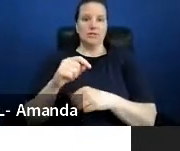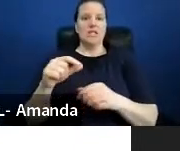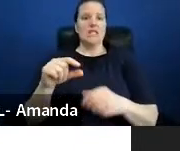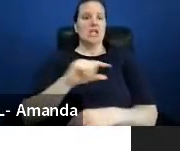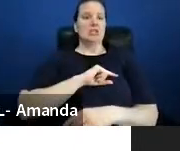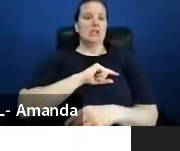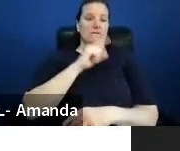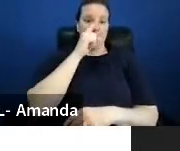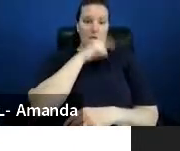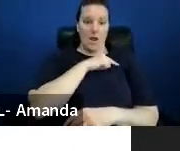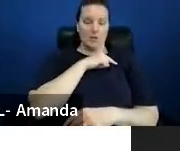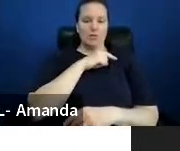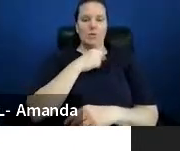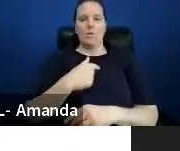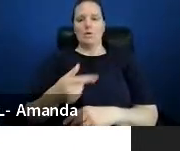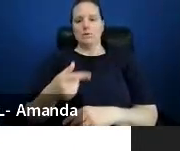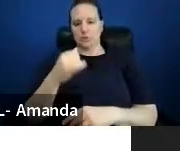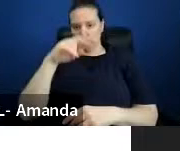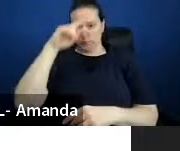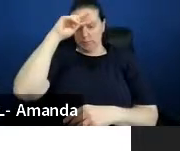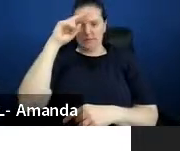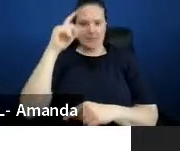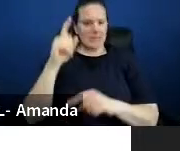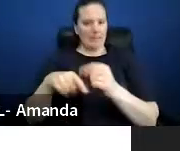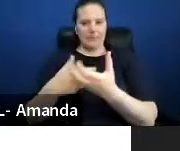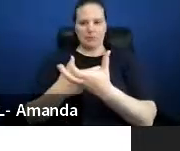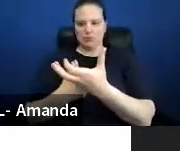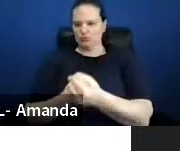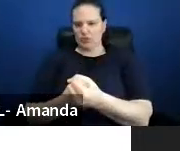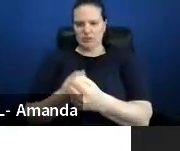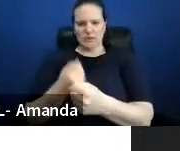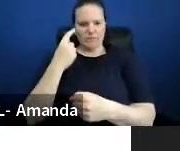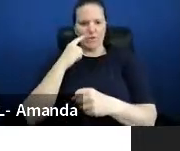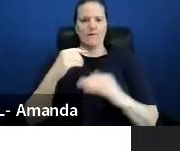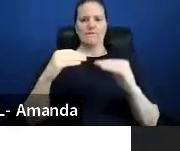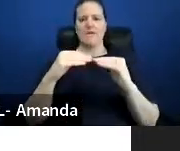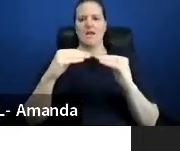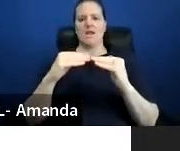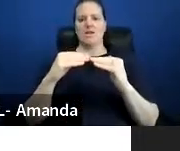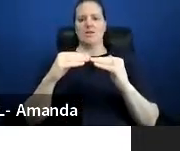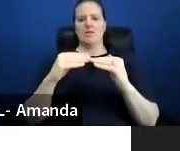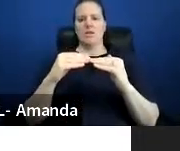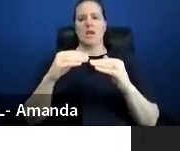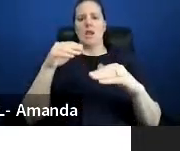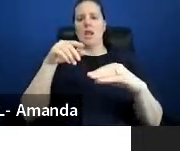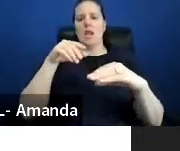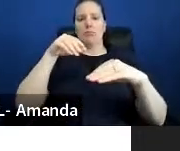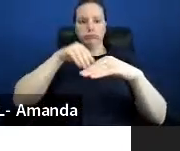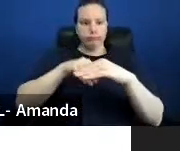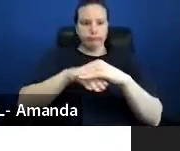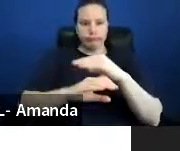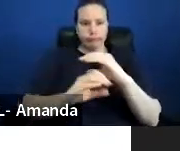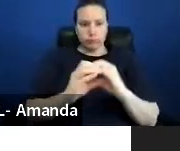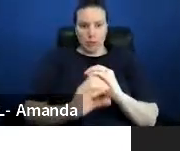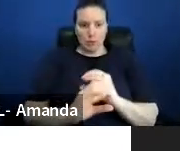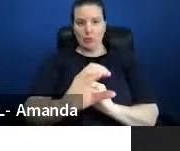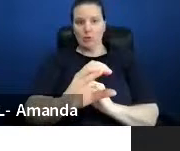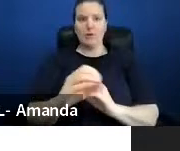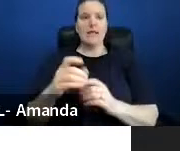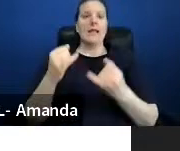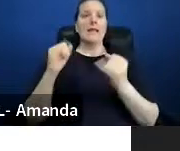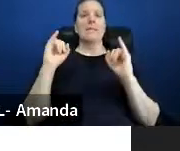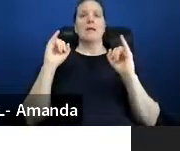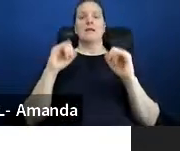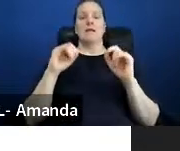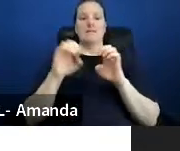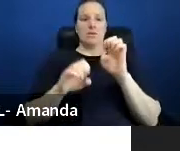either case, they cannot be trusted to do a fair evaluation of an immersed tunnel. An independent evaluation of immersed tunnel must be